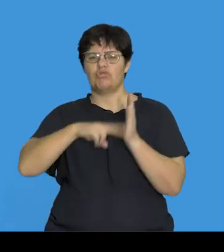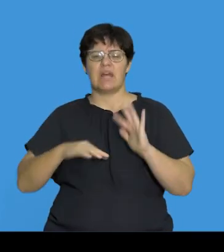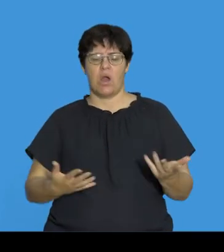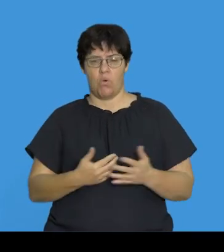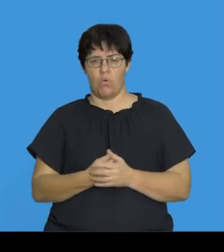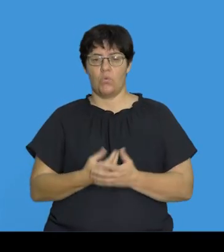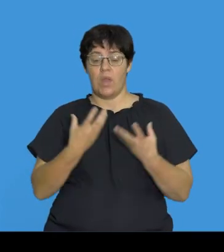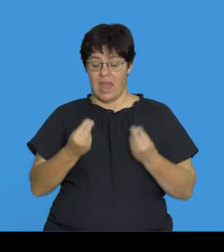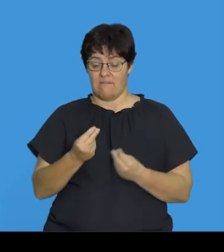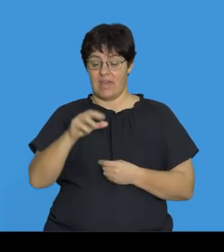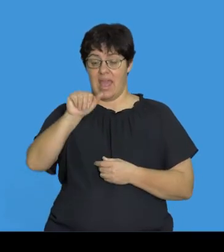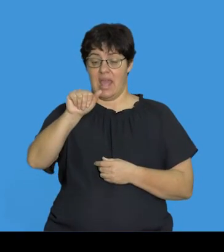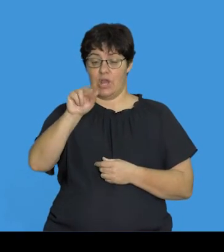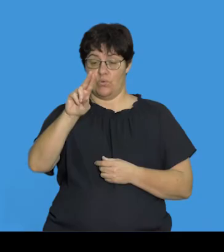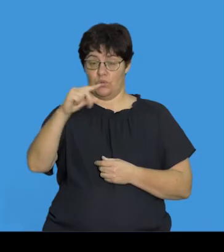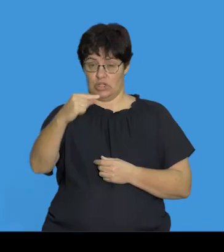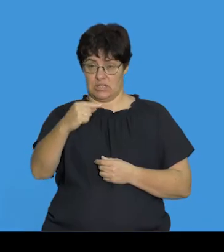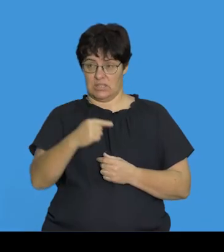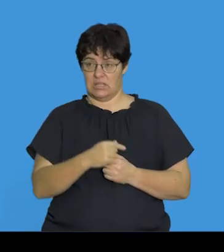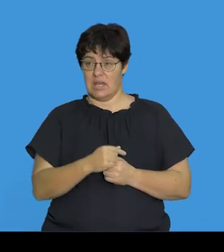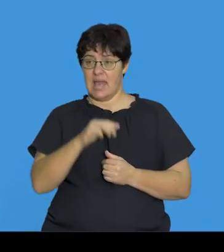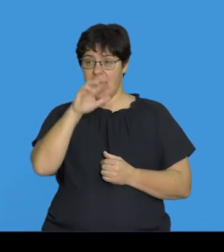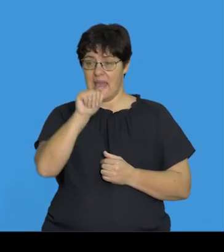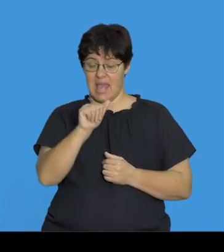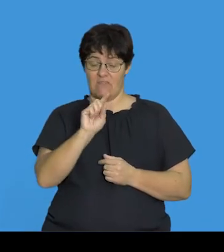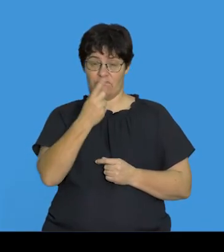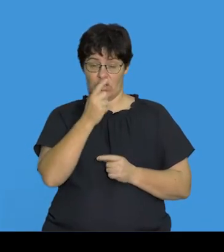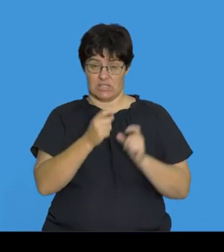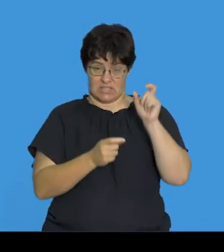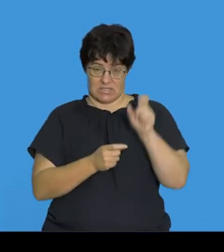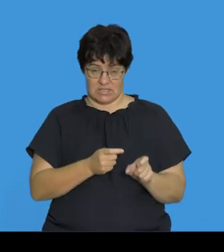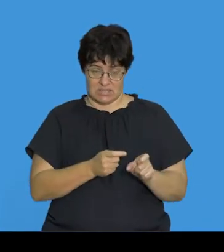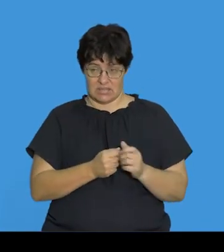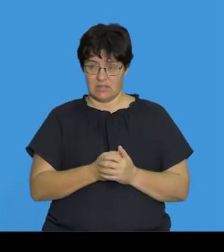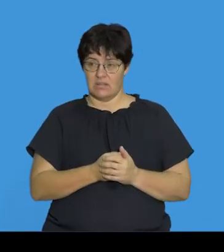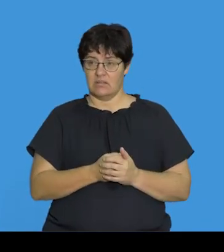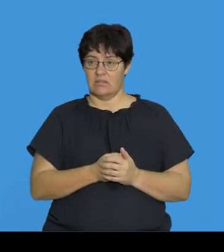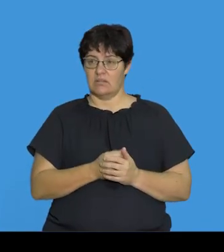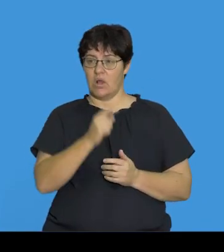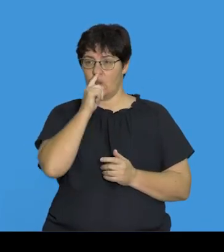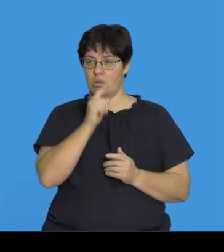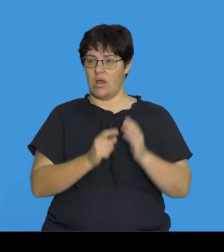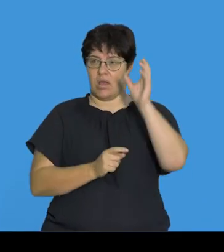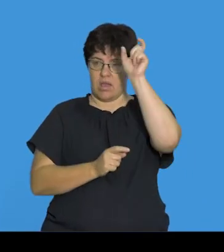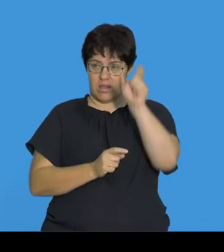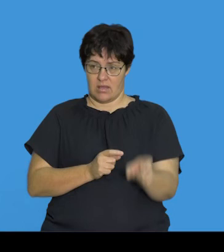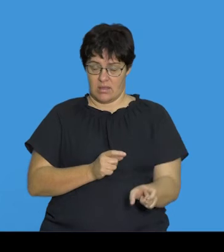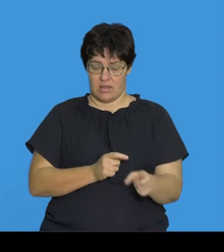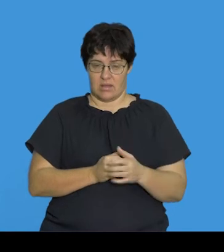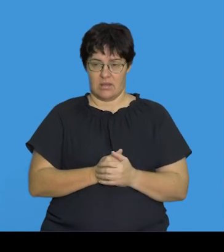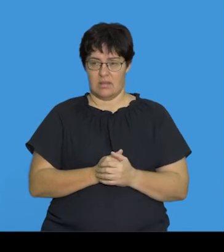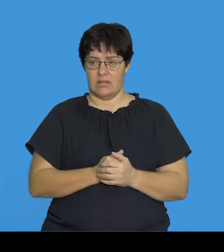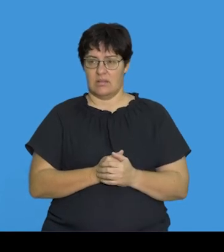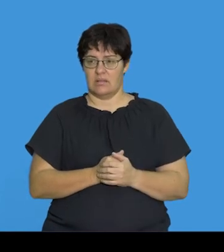if we have AUG, A points to the first base, so we've got to look in this